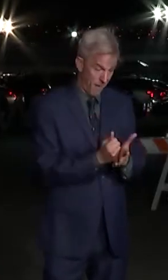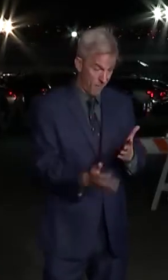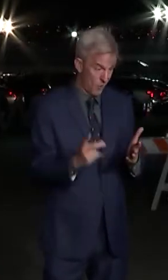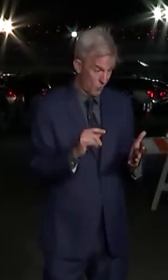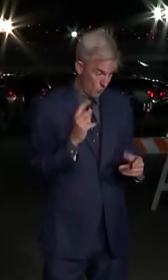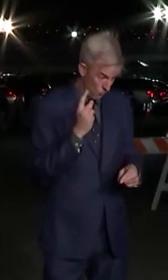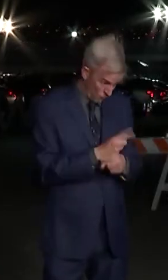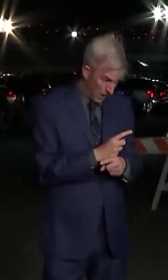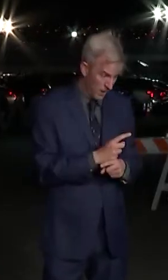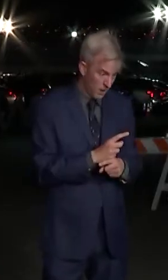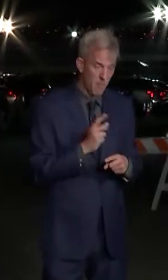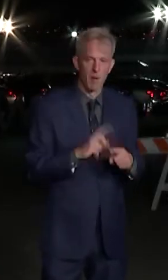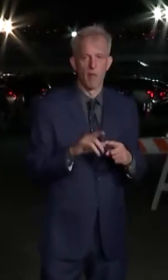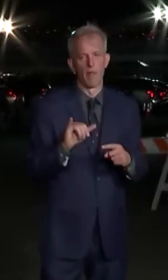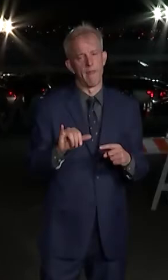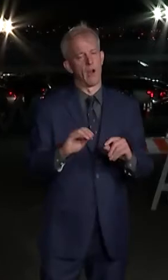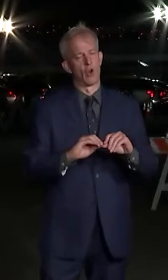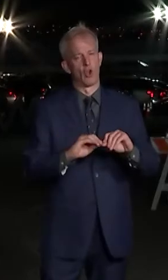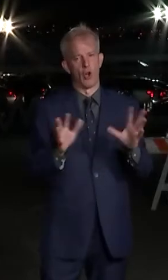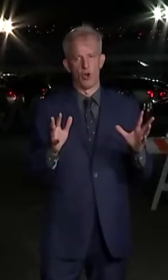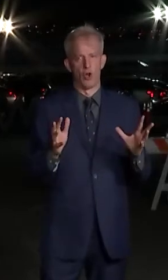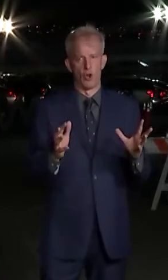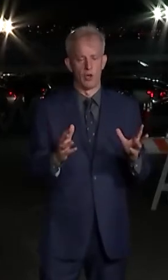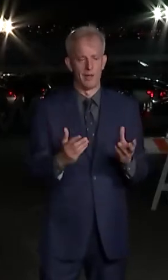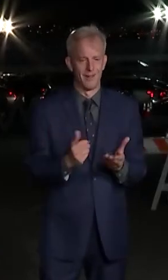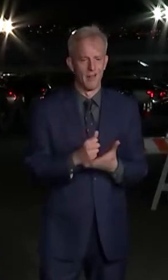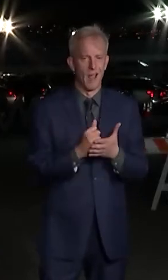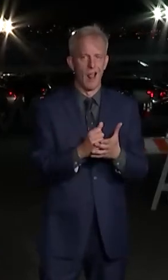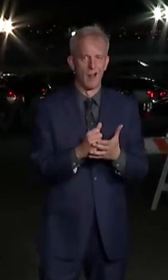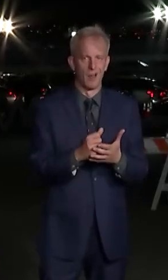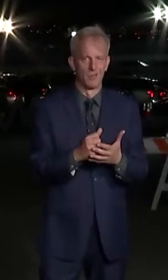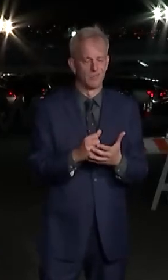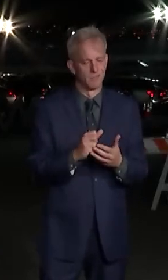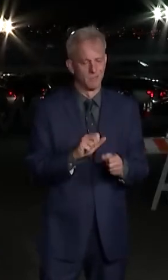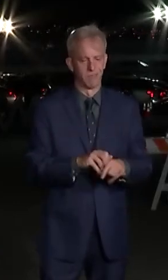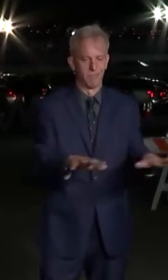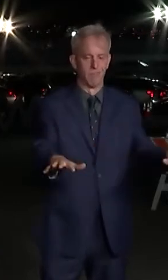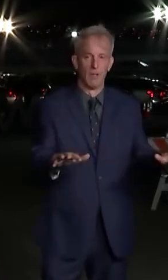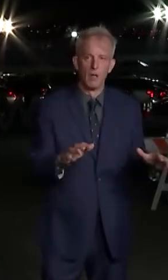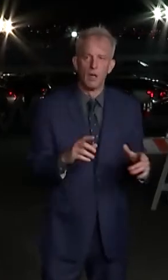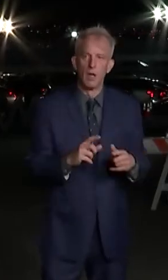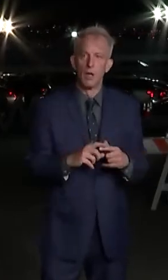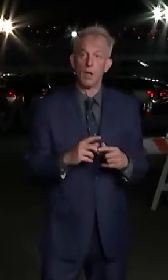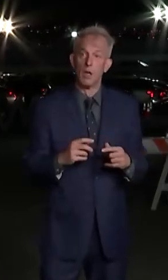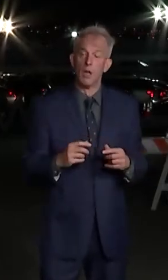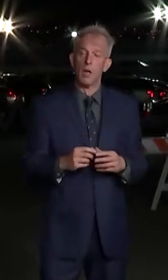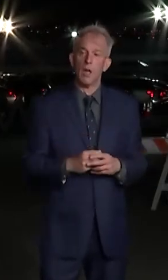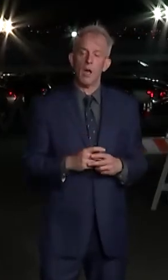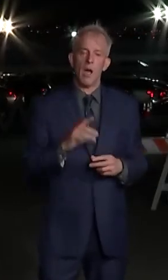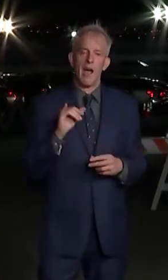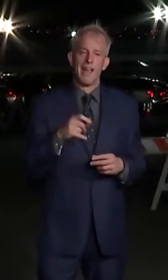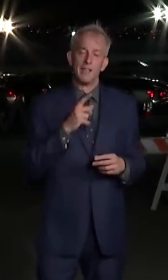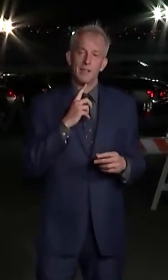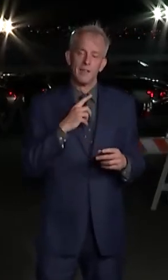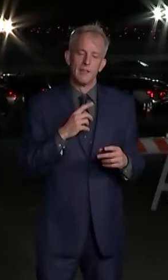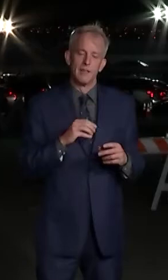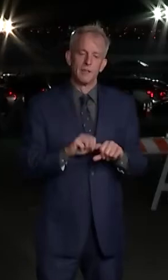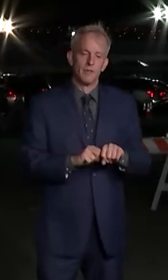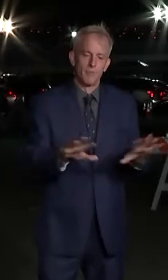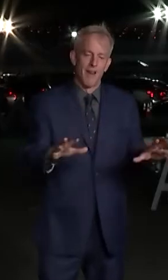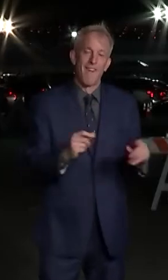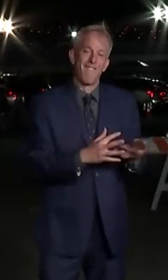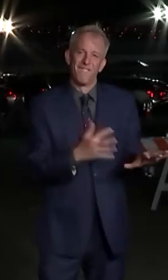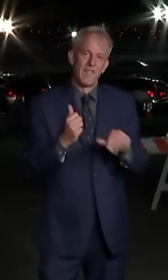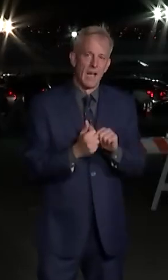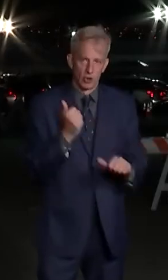massive spread. These strains generally haven't been more deadly, but when more people get it, it passes more quickly and more people die because of